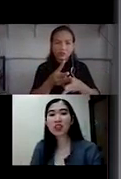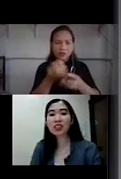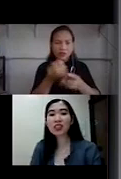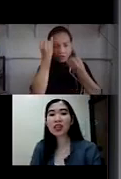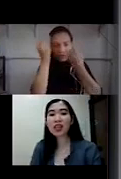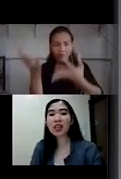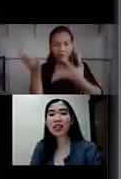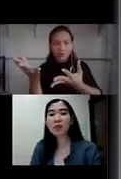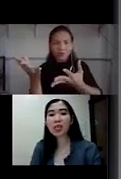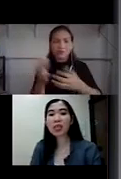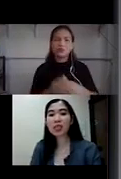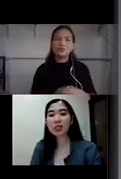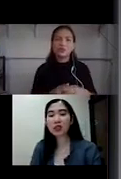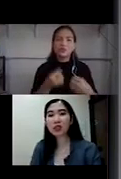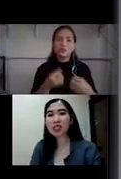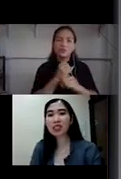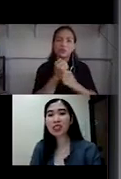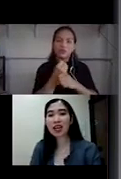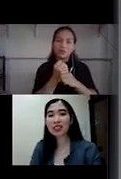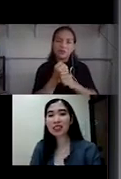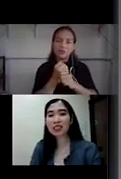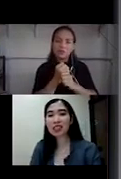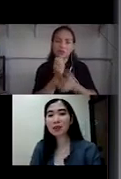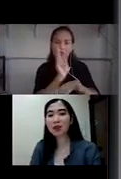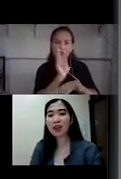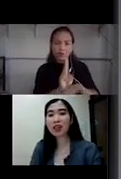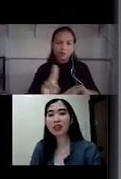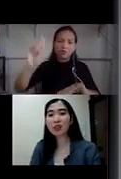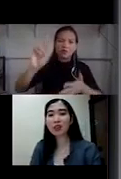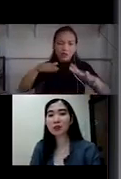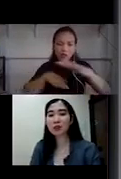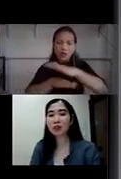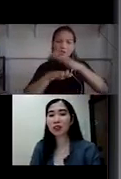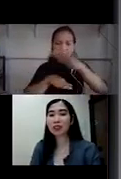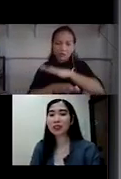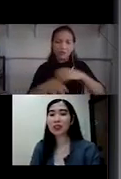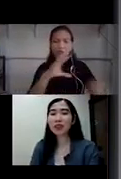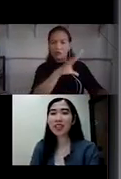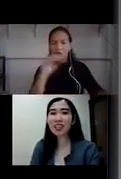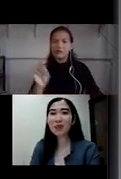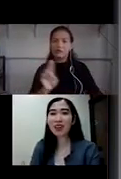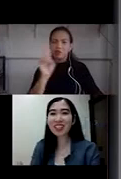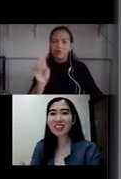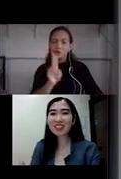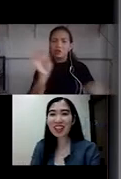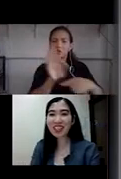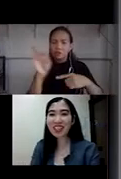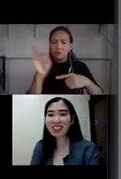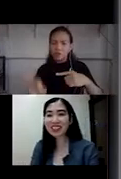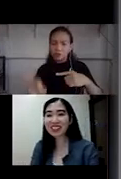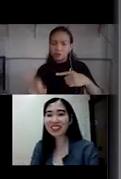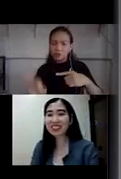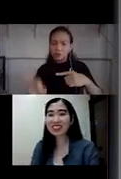information, and make it universally accessible and useful. Very librarian,